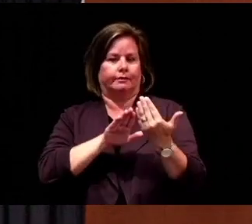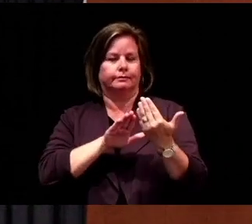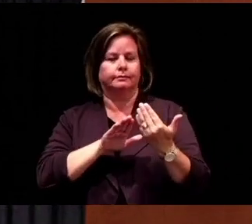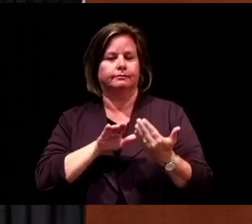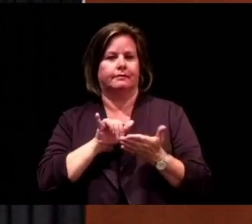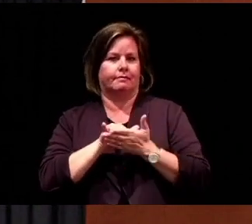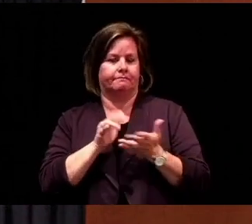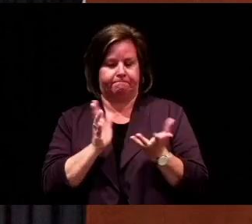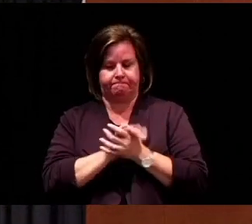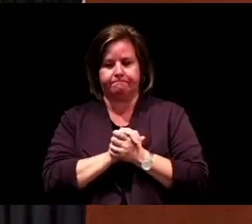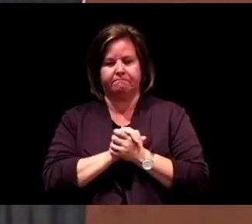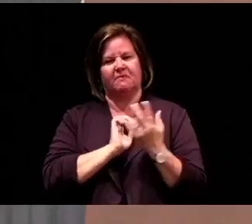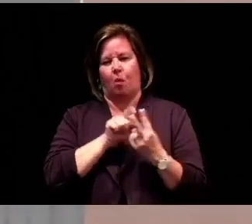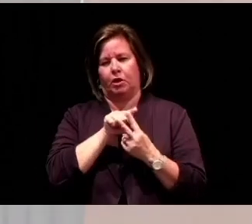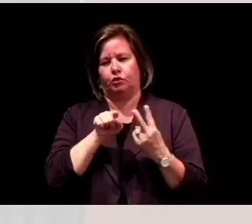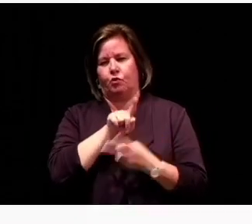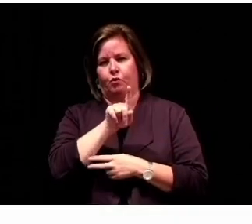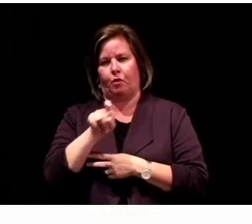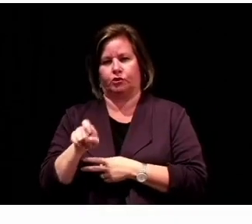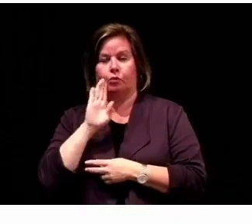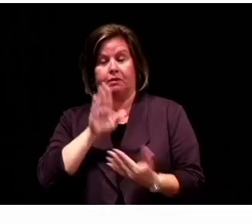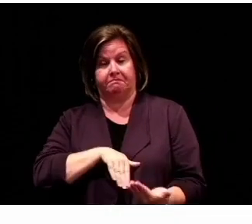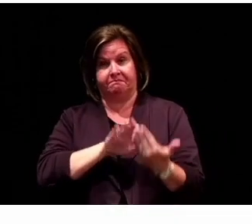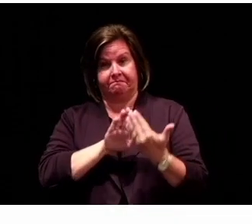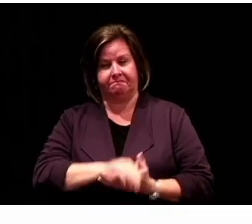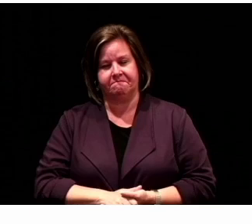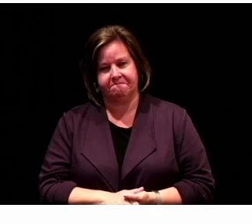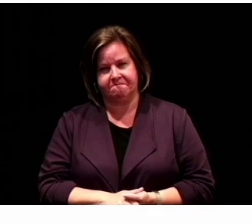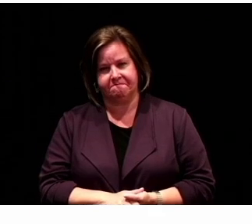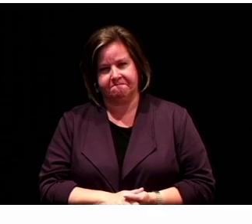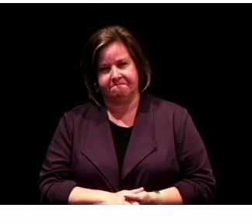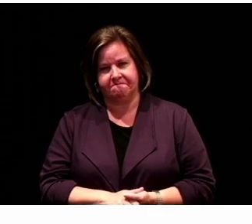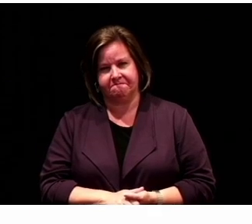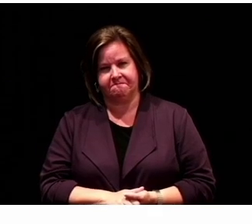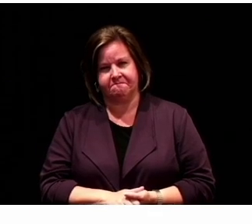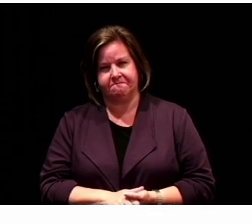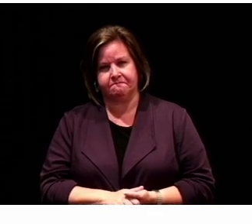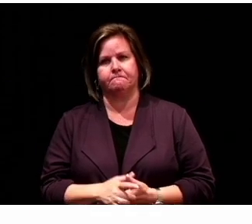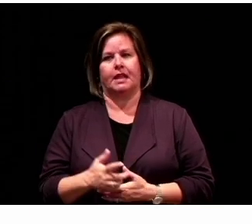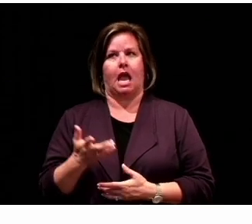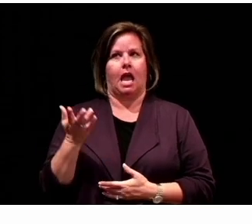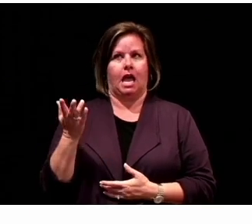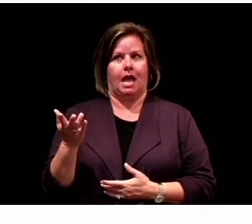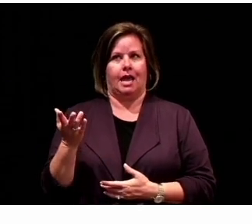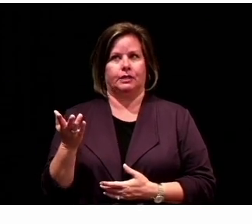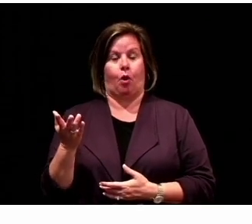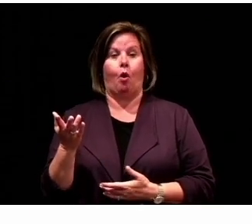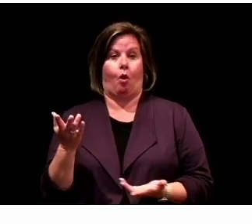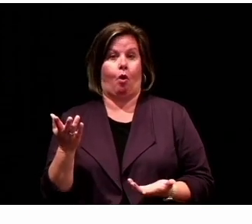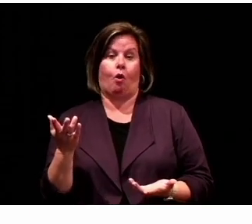This one seems to be working wonderfully. Yeah. This is a disparate impact panel. We're going to be talking about